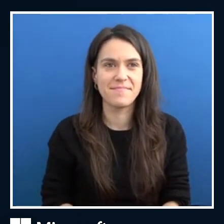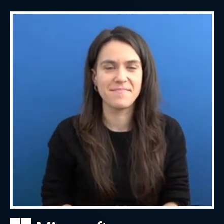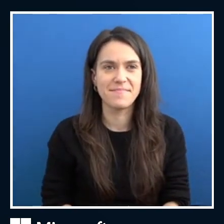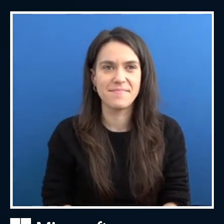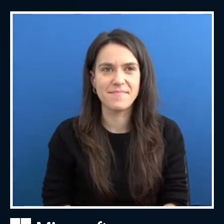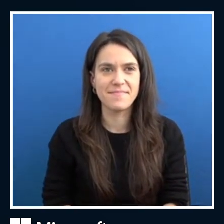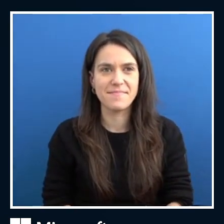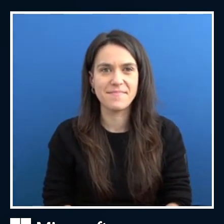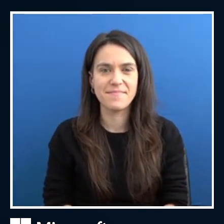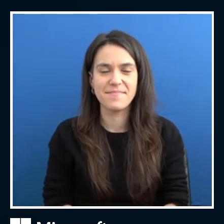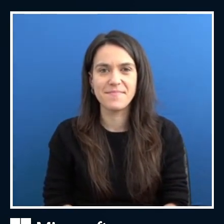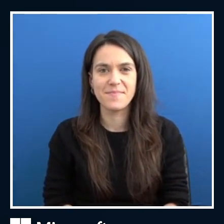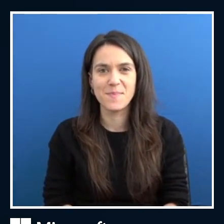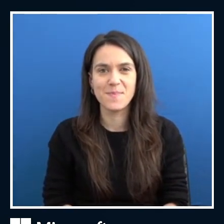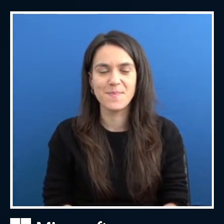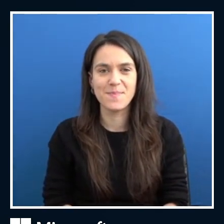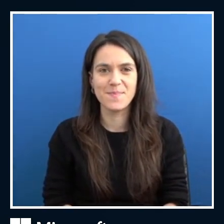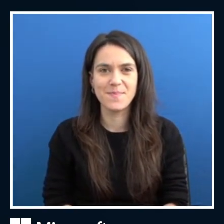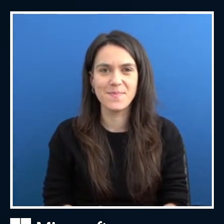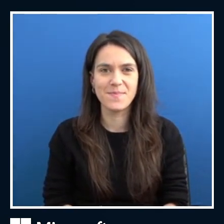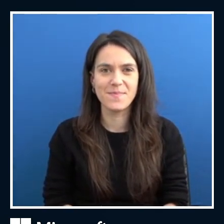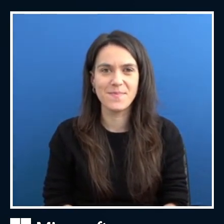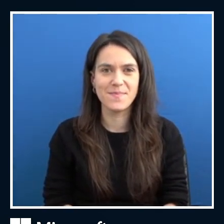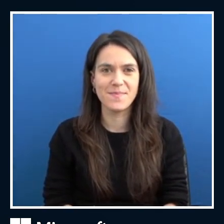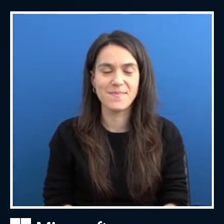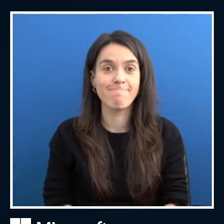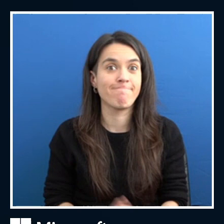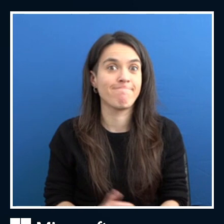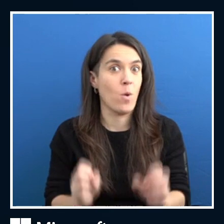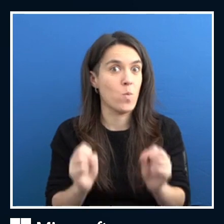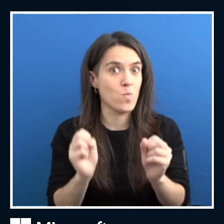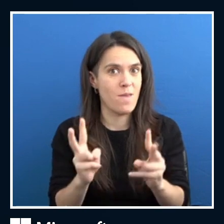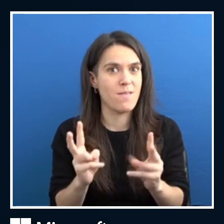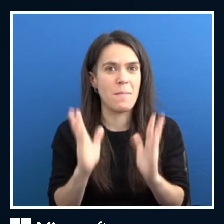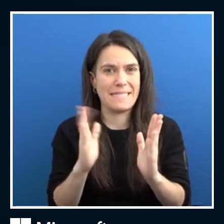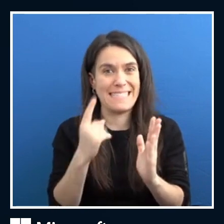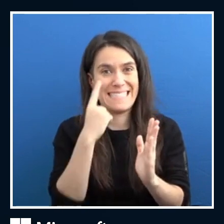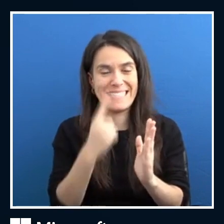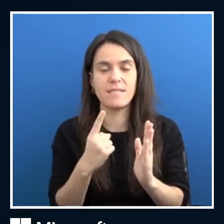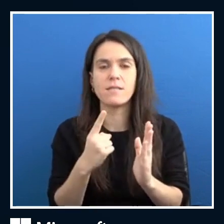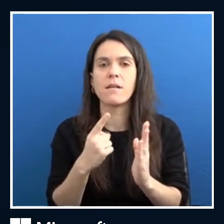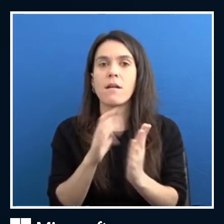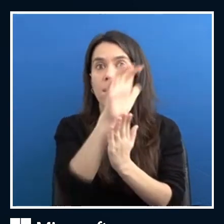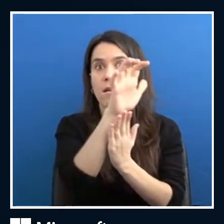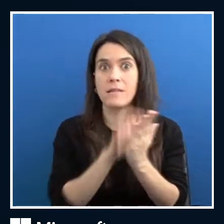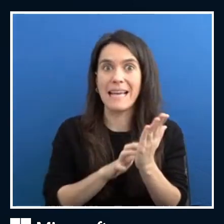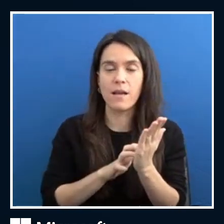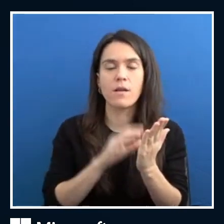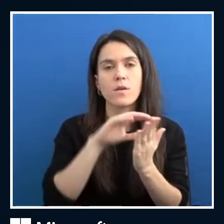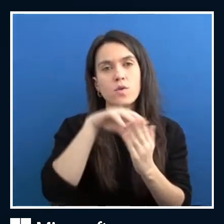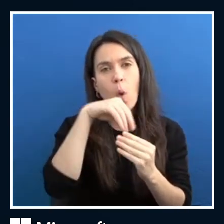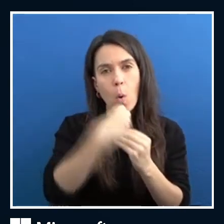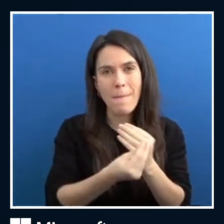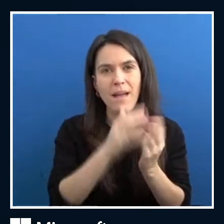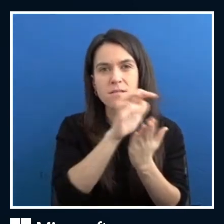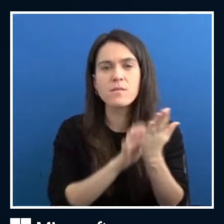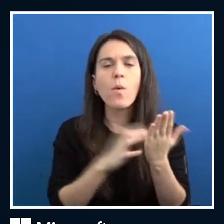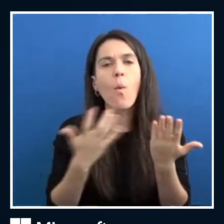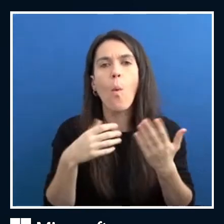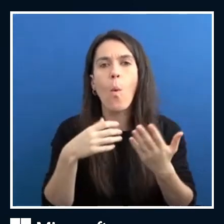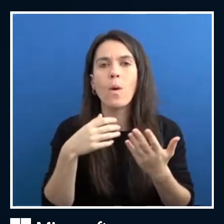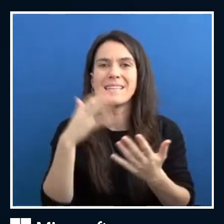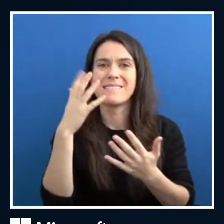Now, you need to compare these documents or this database as some kind of database of JSON